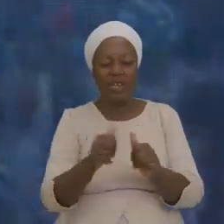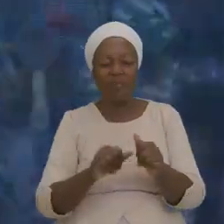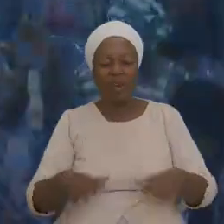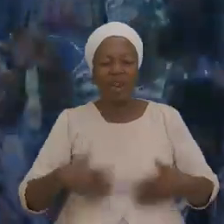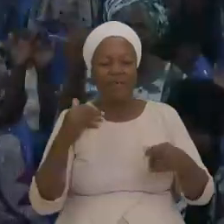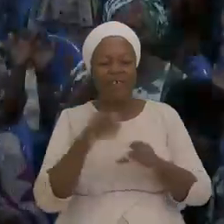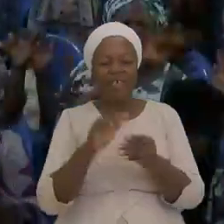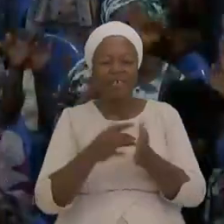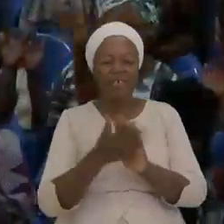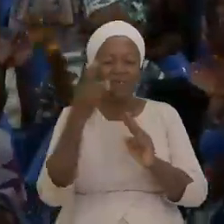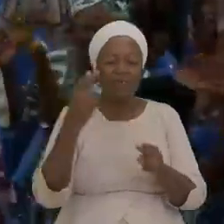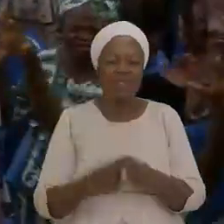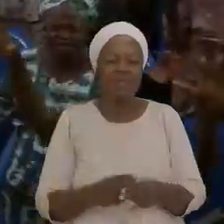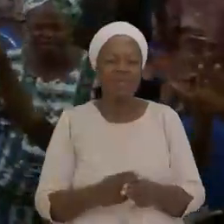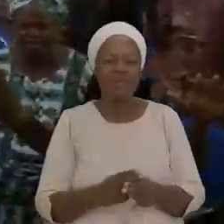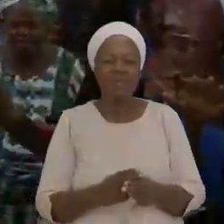Jesus' name.